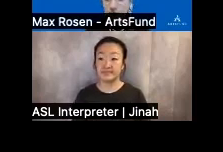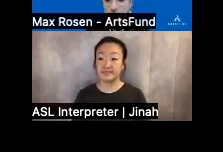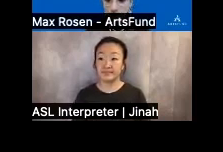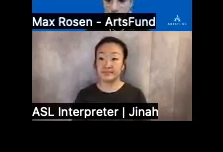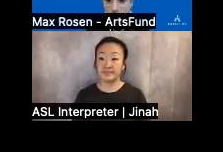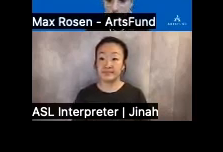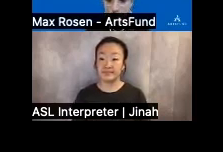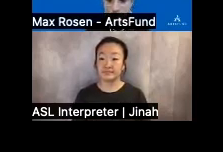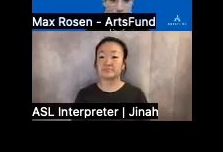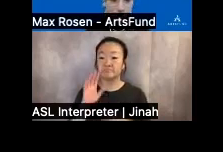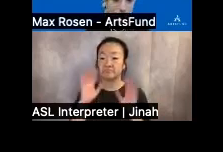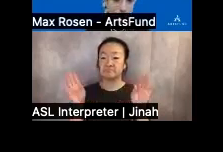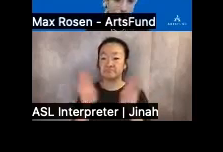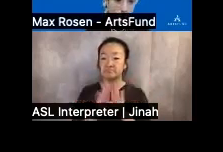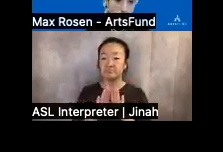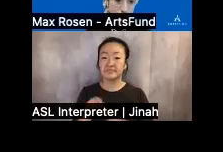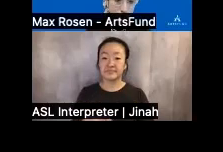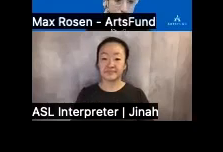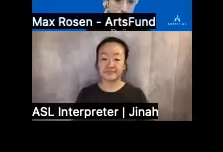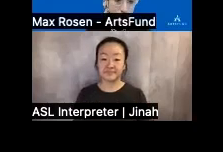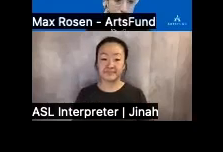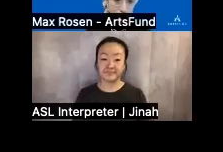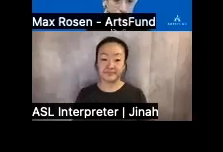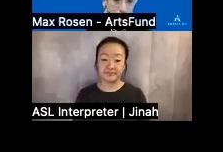And I'll close it out.